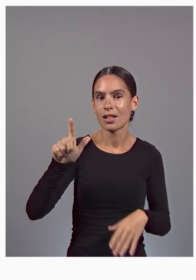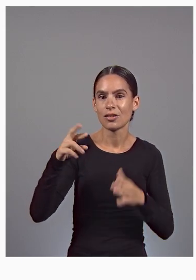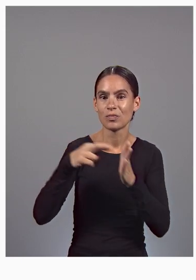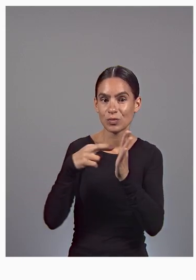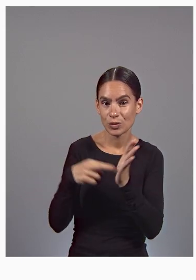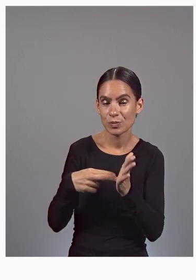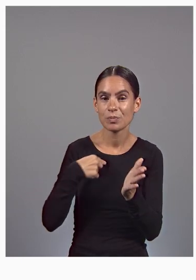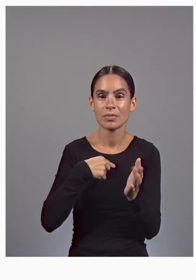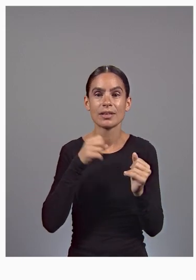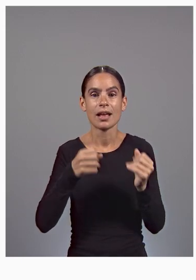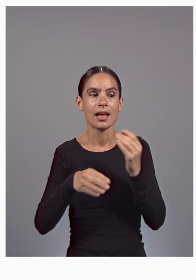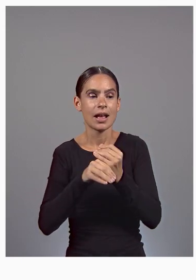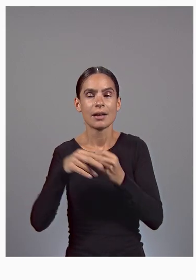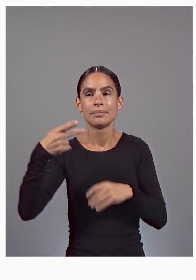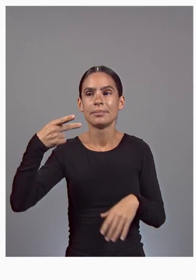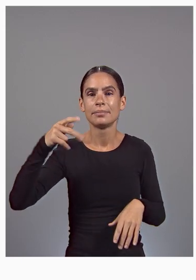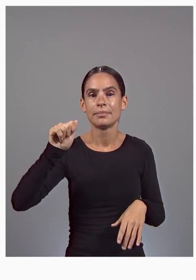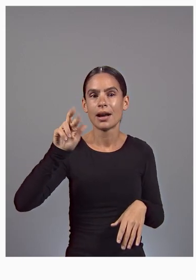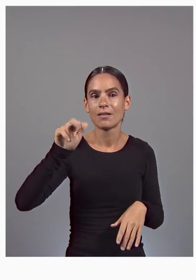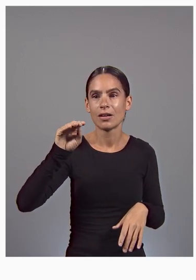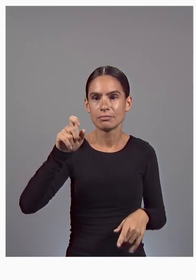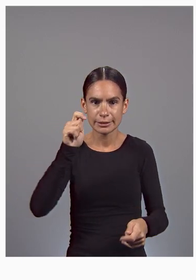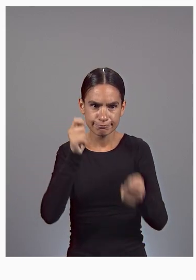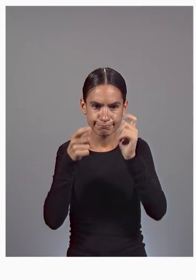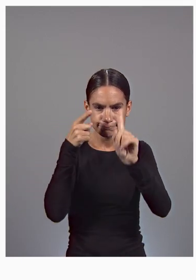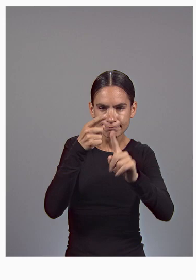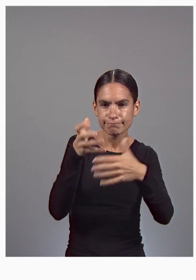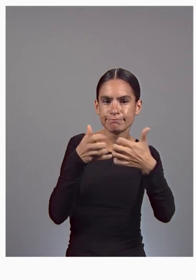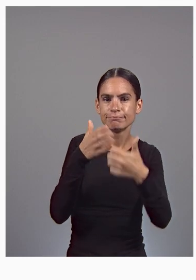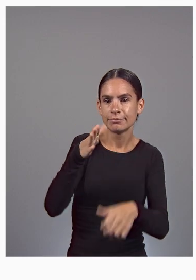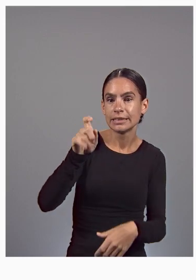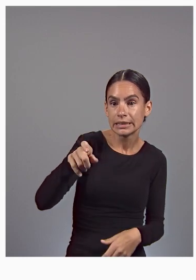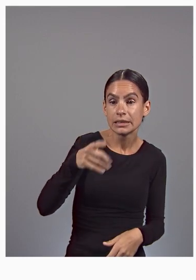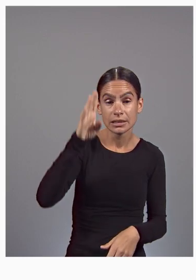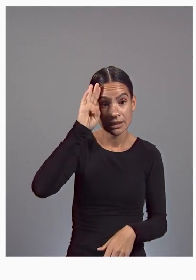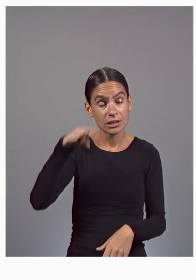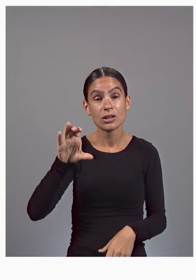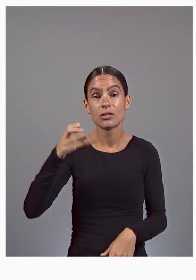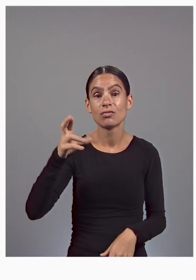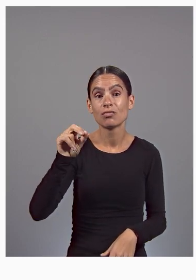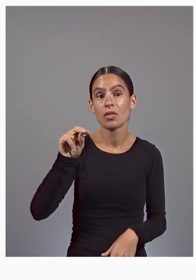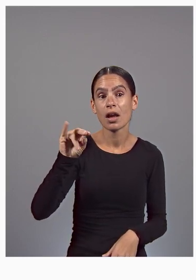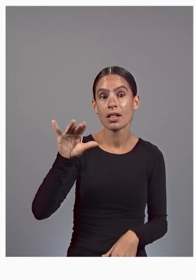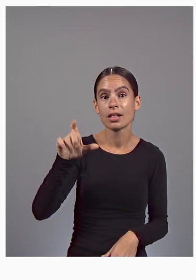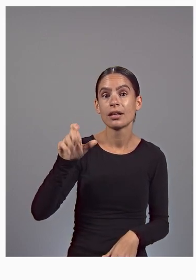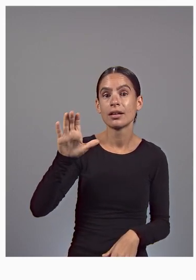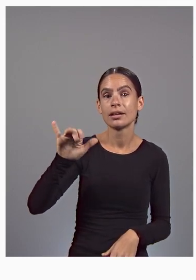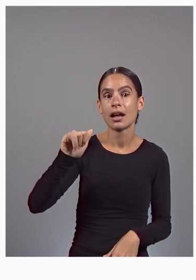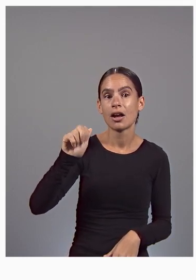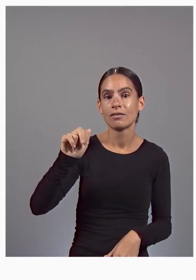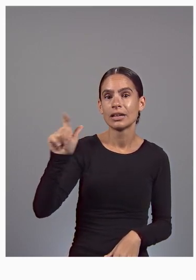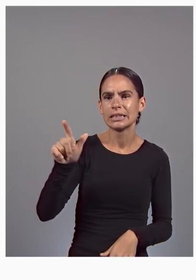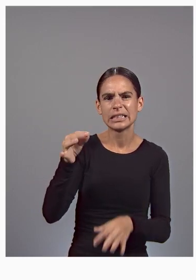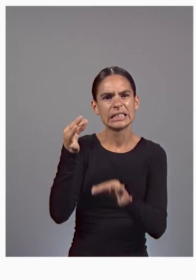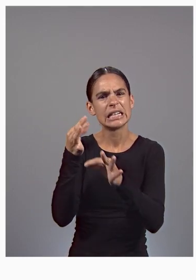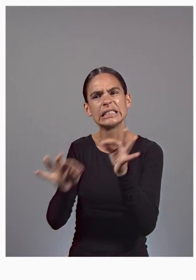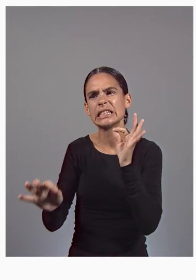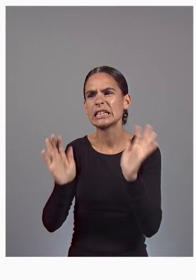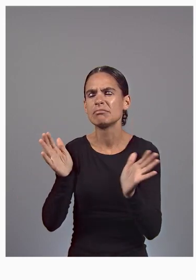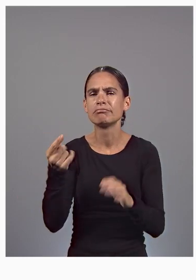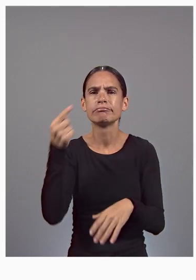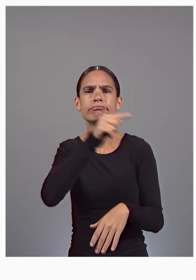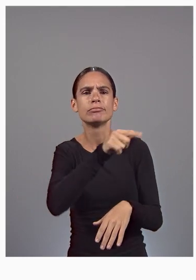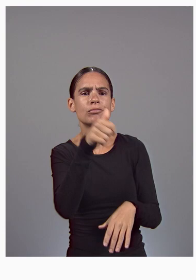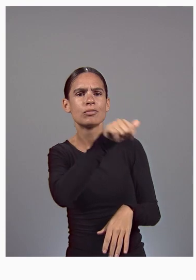parameters to fine-tune the rule to our needs. So in case you haven't noticed, Chronicle's URL syntax is very, very, very simple compared to other